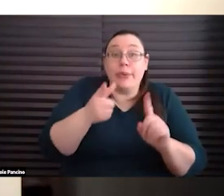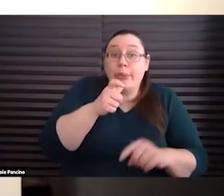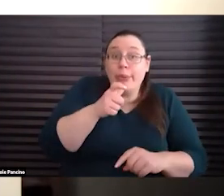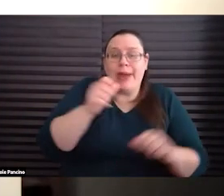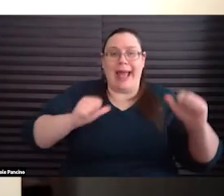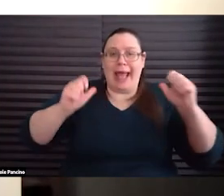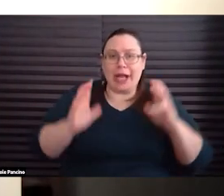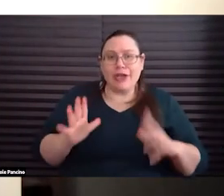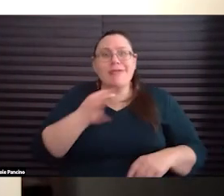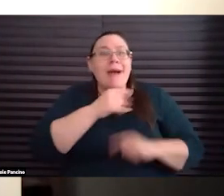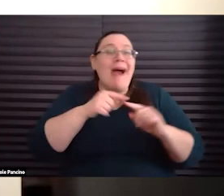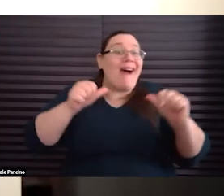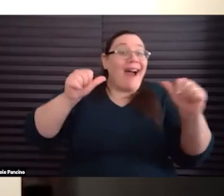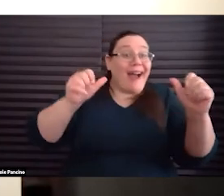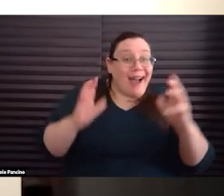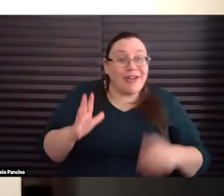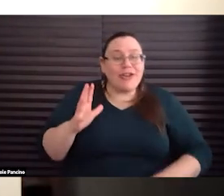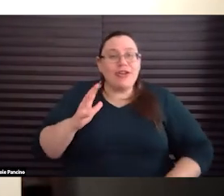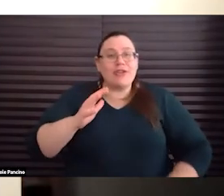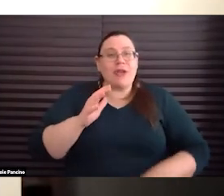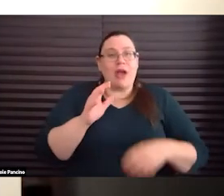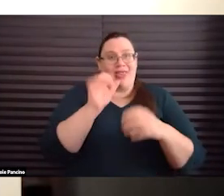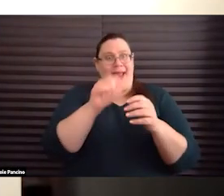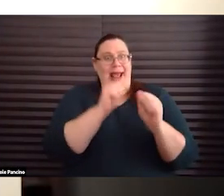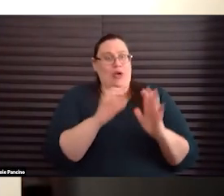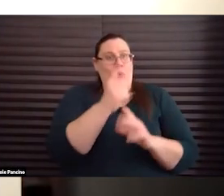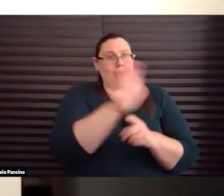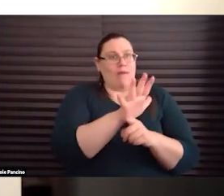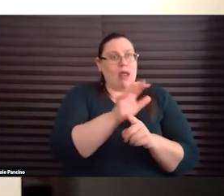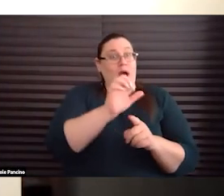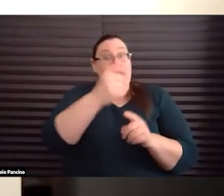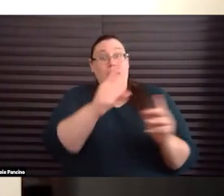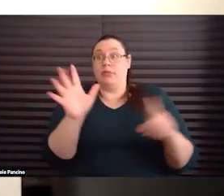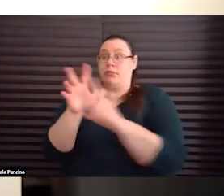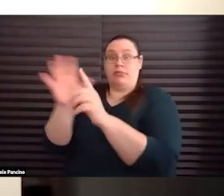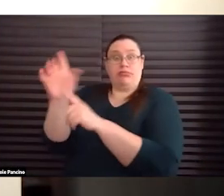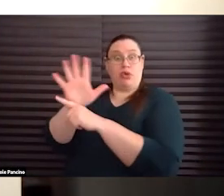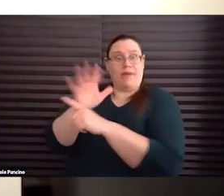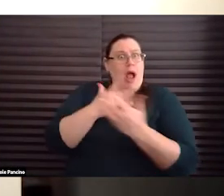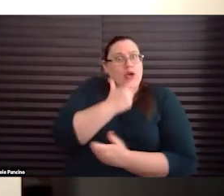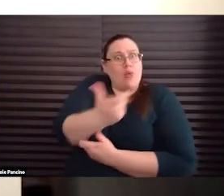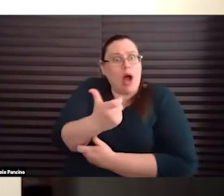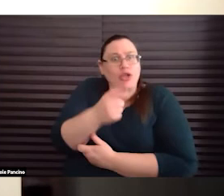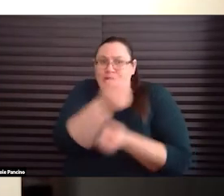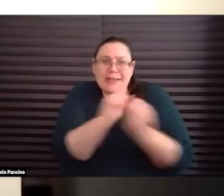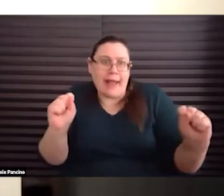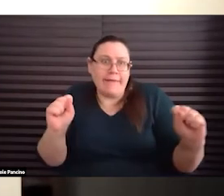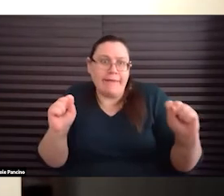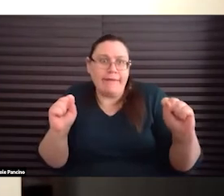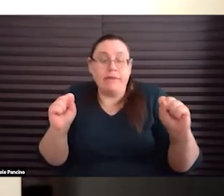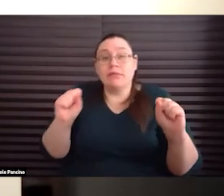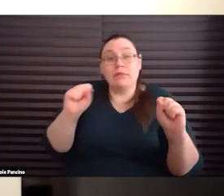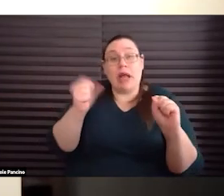all about them. We follow them from film to film. I think you're safe from that. I can't say that to all the